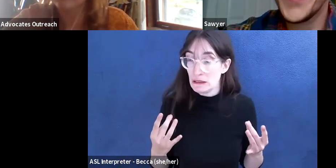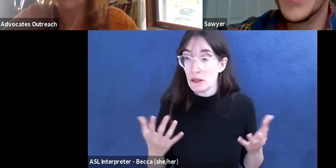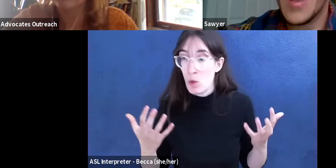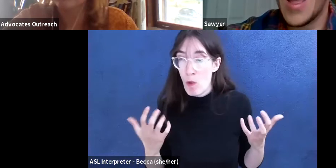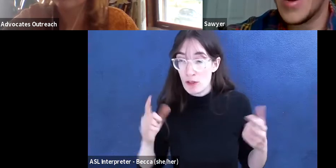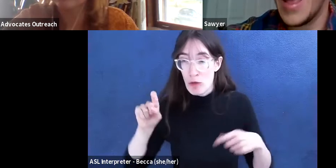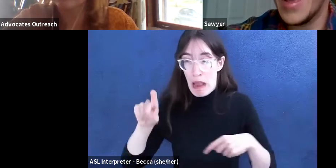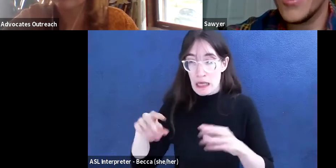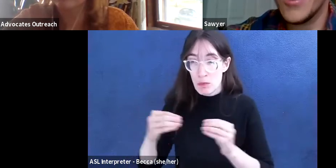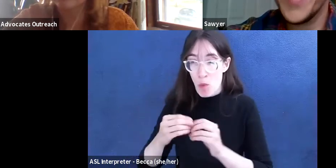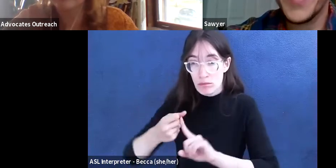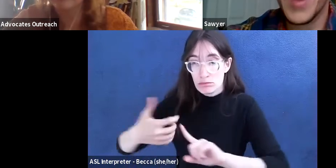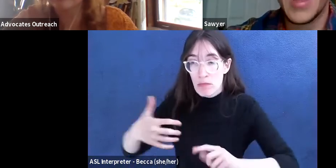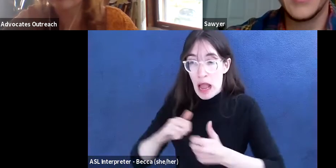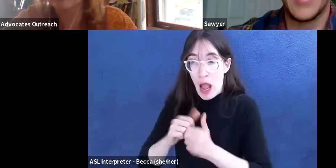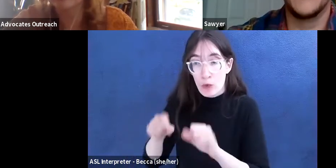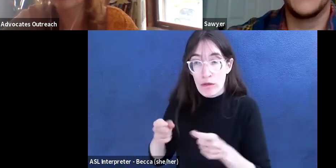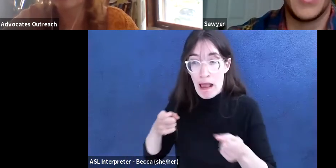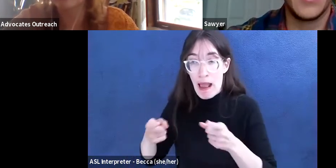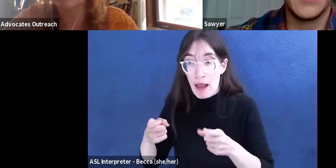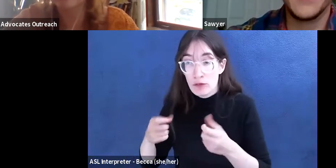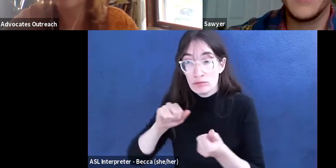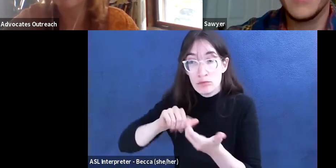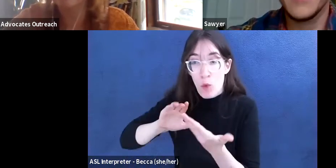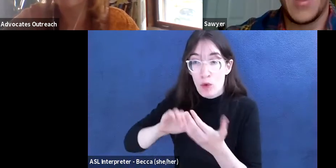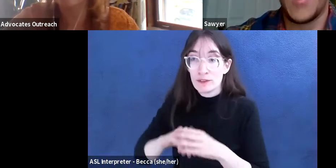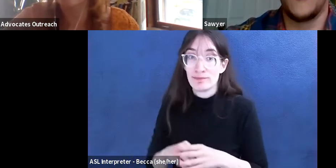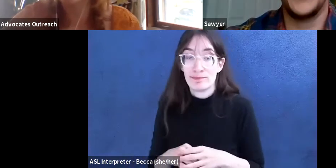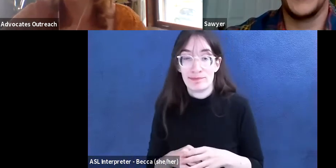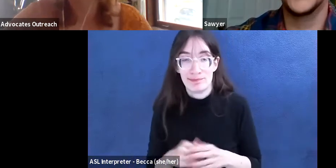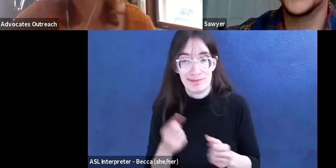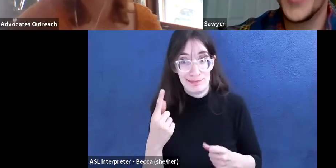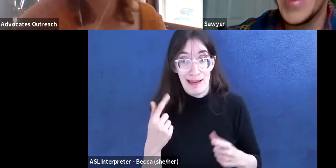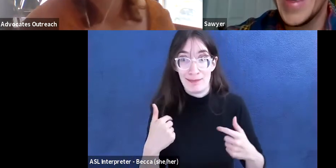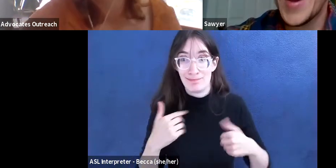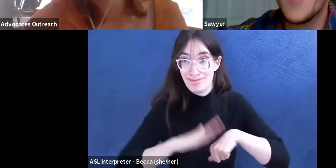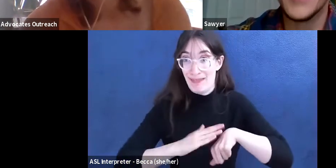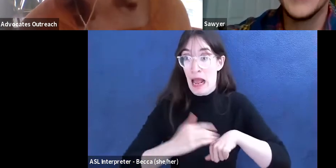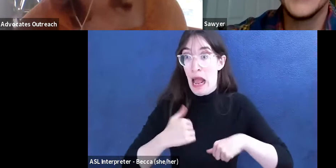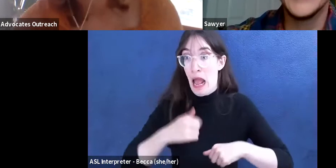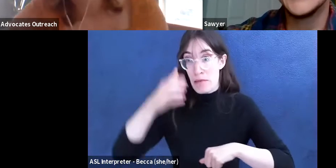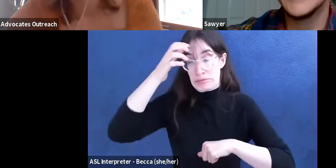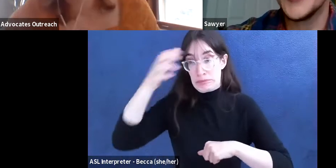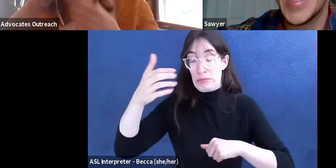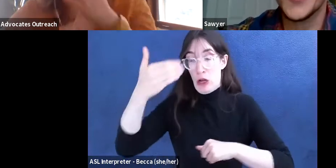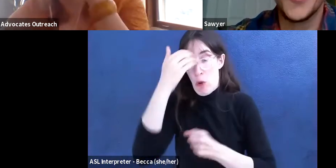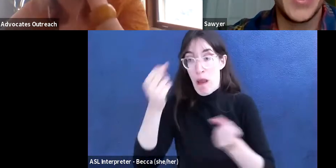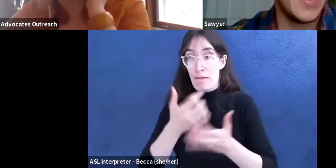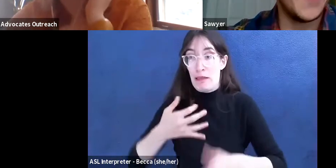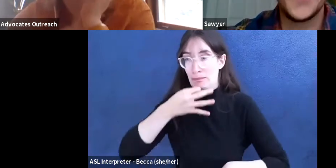like he's such a little flirt, or kind of like suggesting that